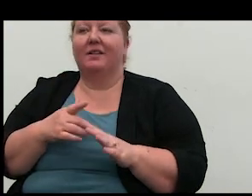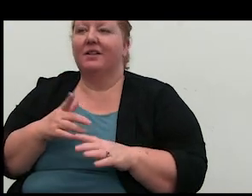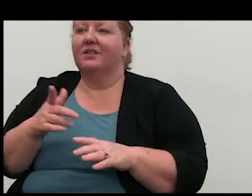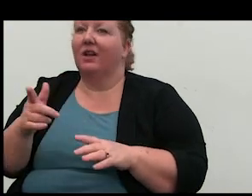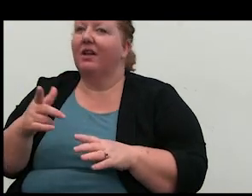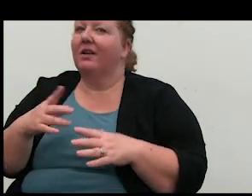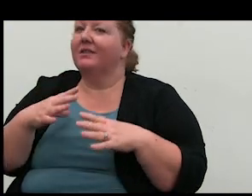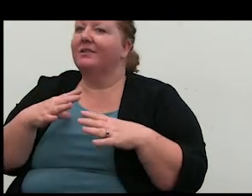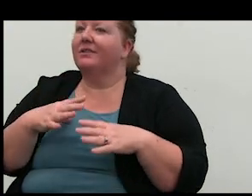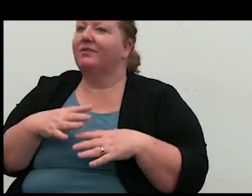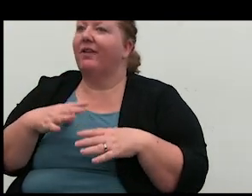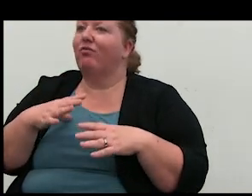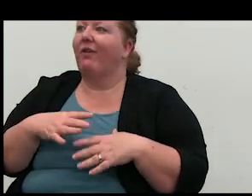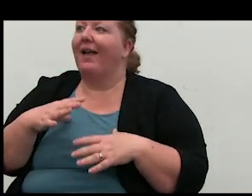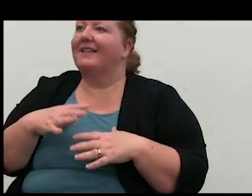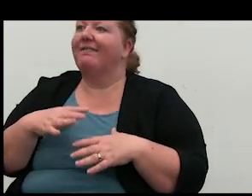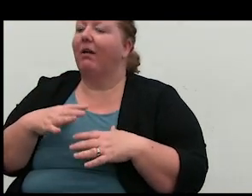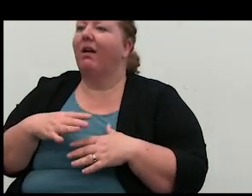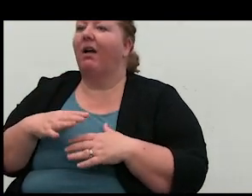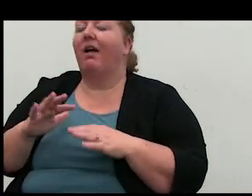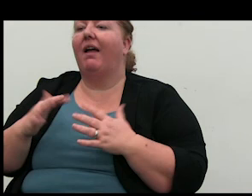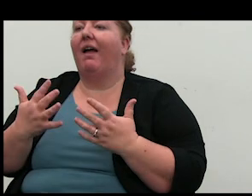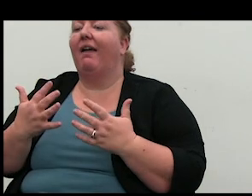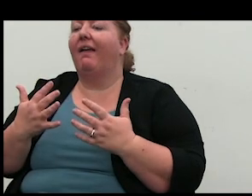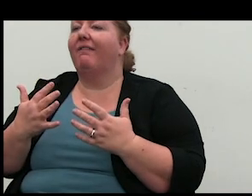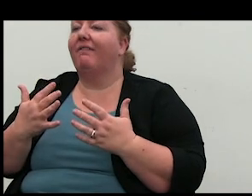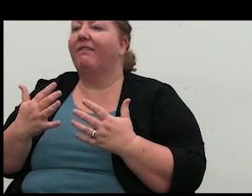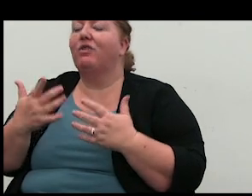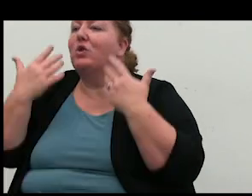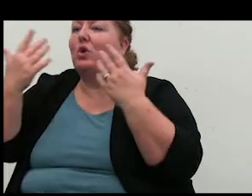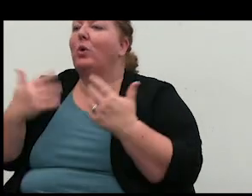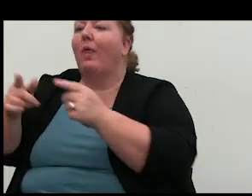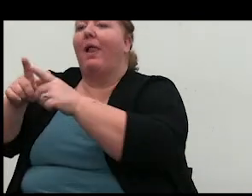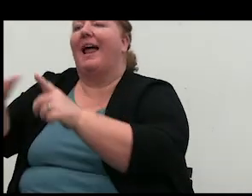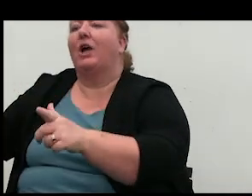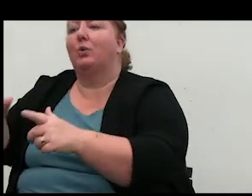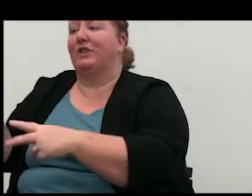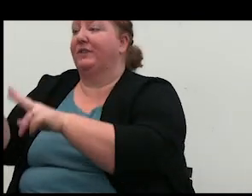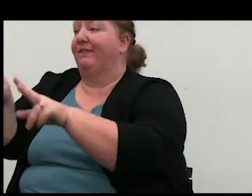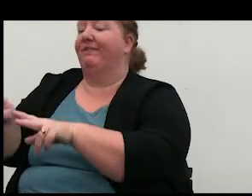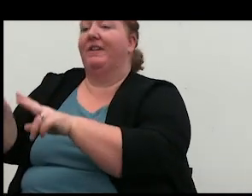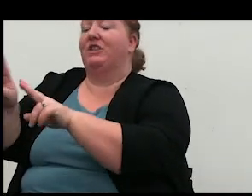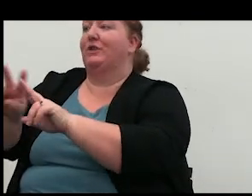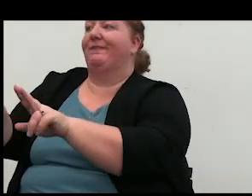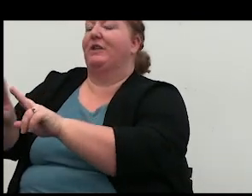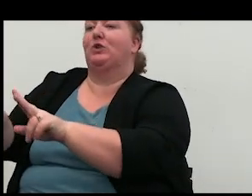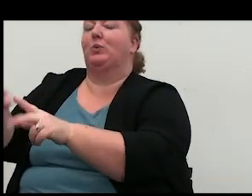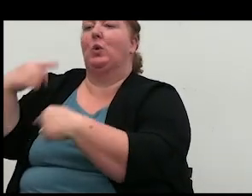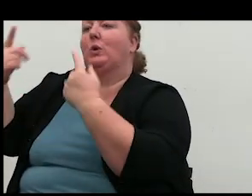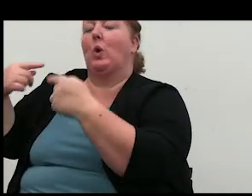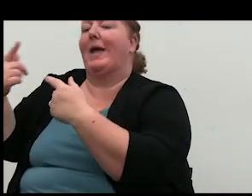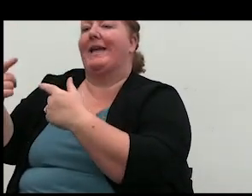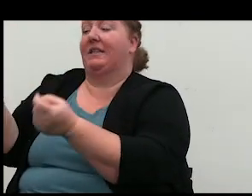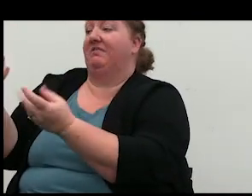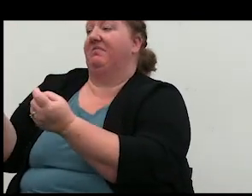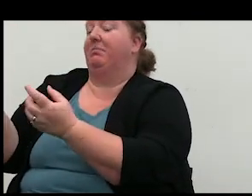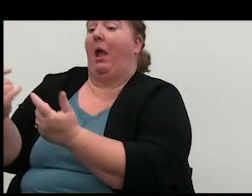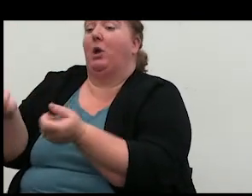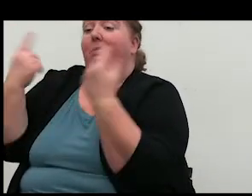place where you don't speak the language, because they're just like visual noise. But, sorry, we digress slightly.